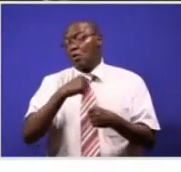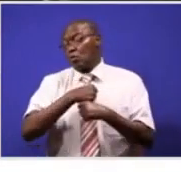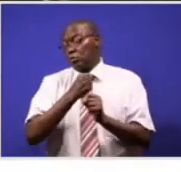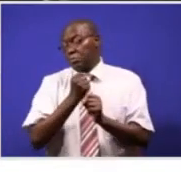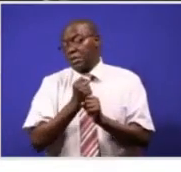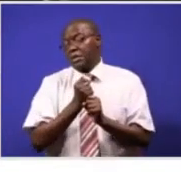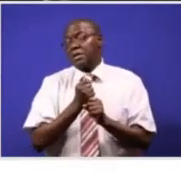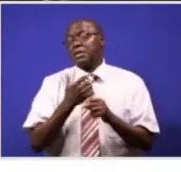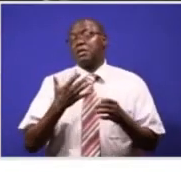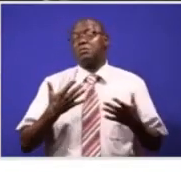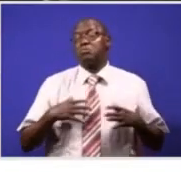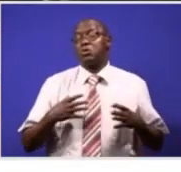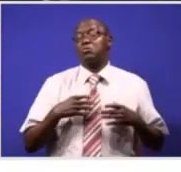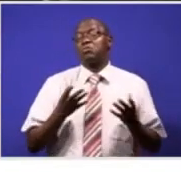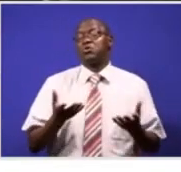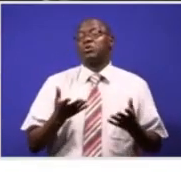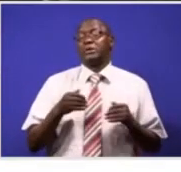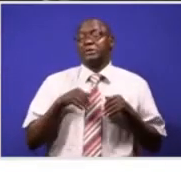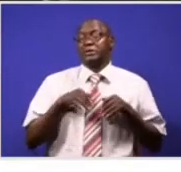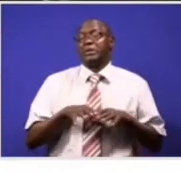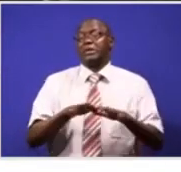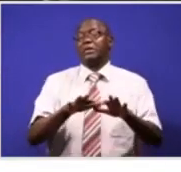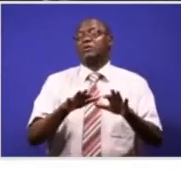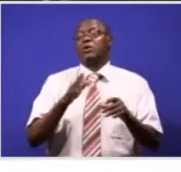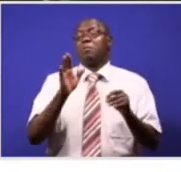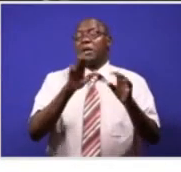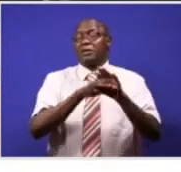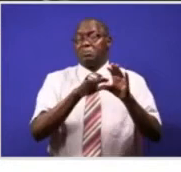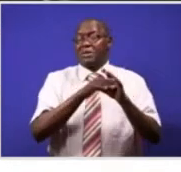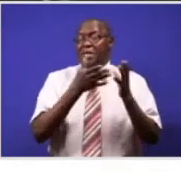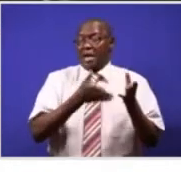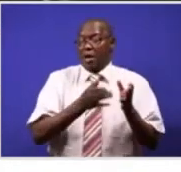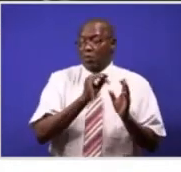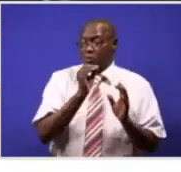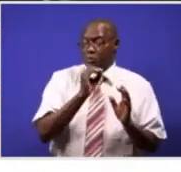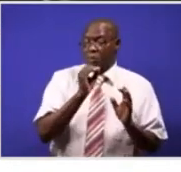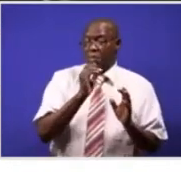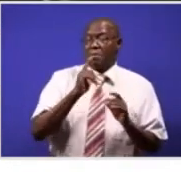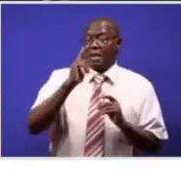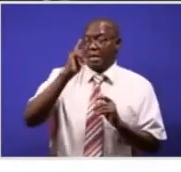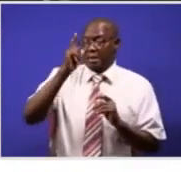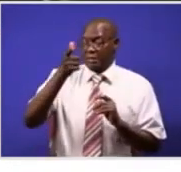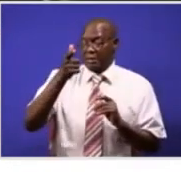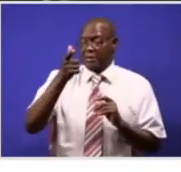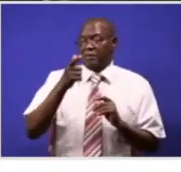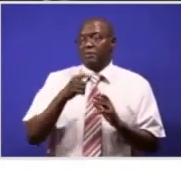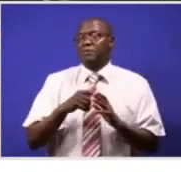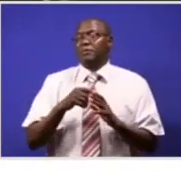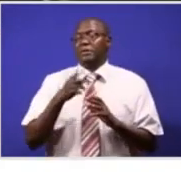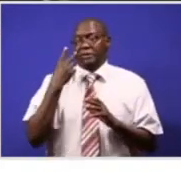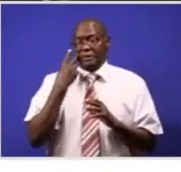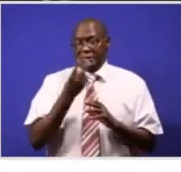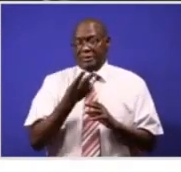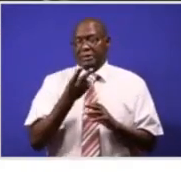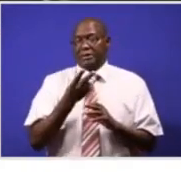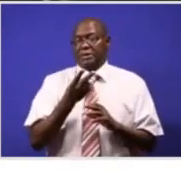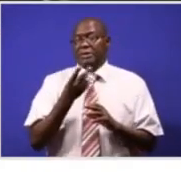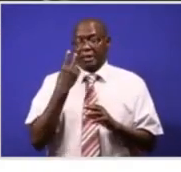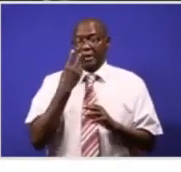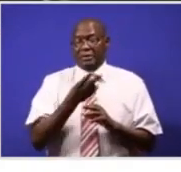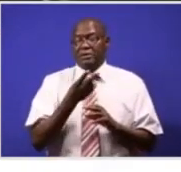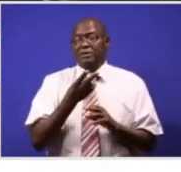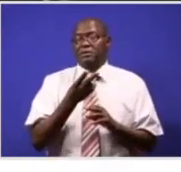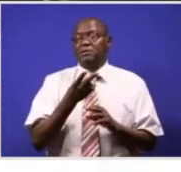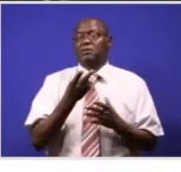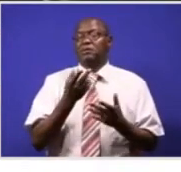generation that may not directly be participating now, but they are seeing. They can see,